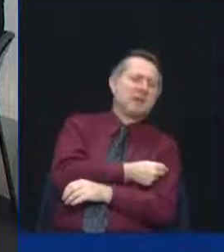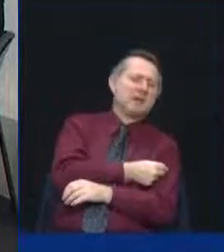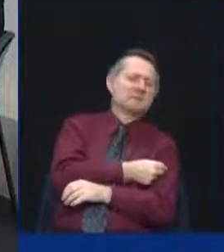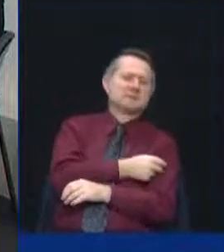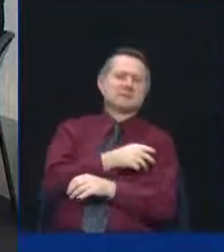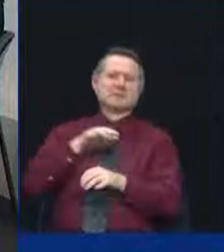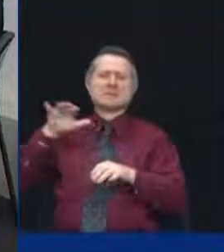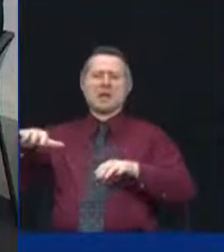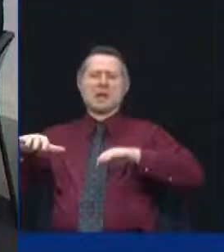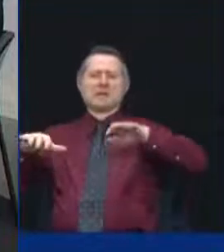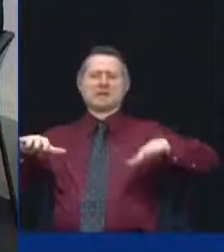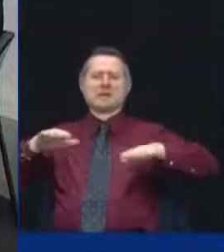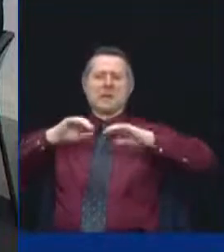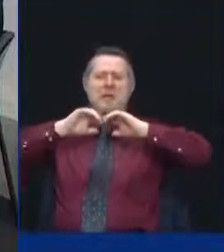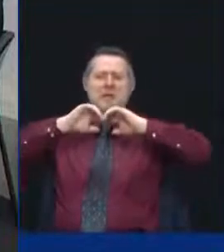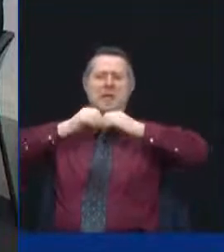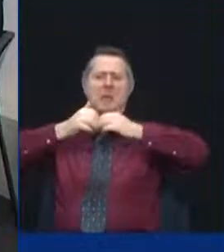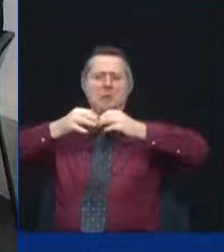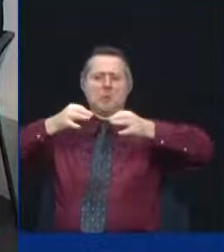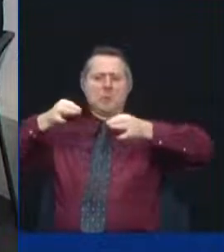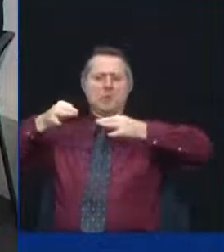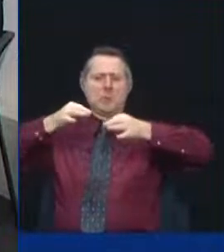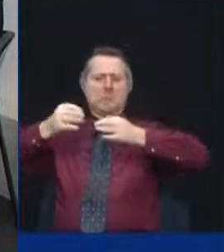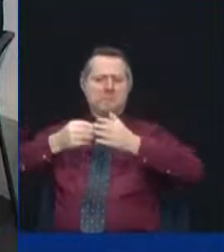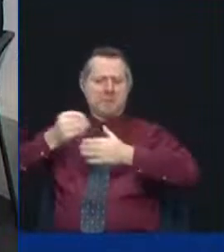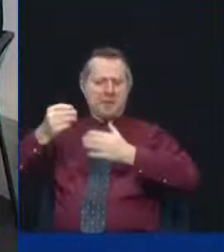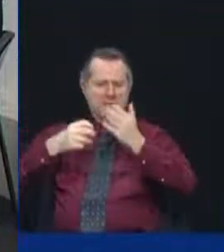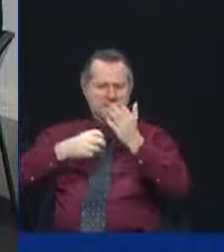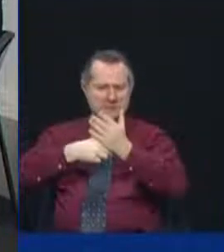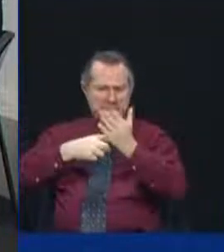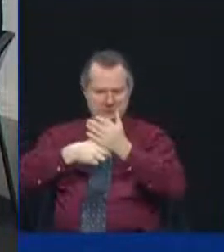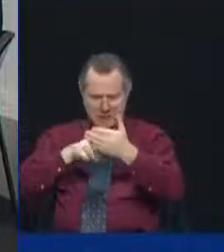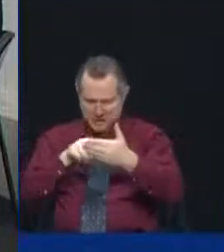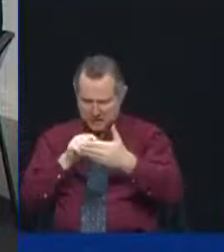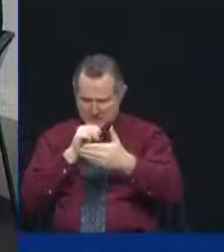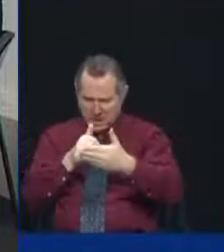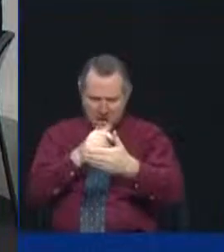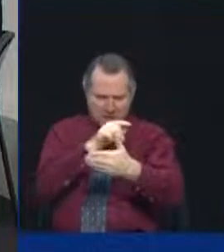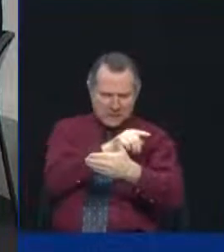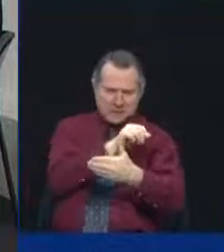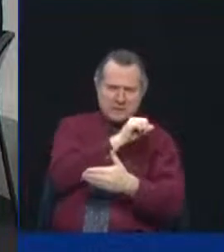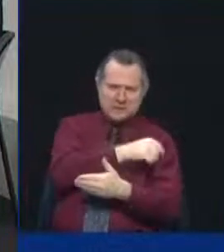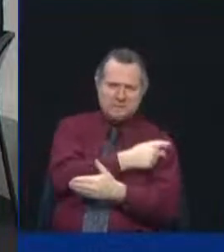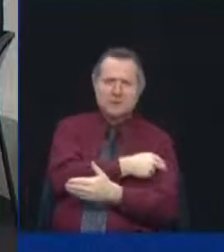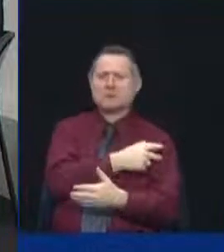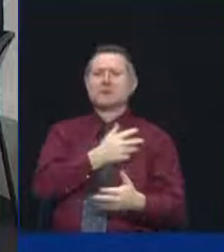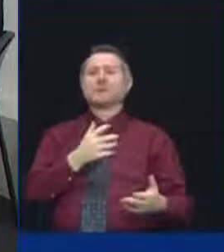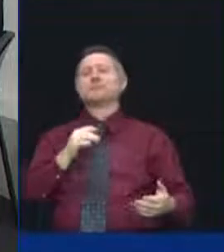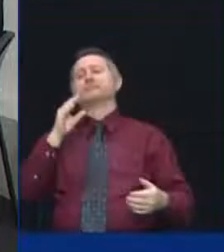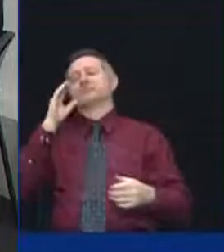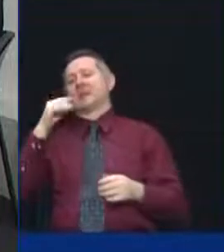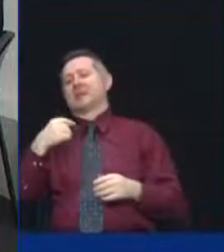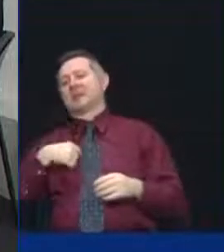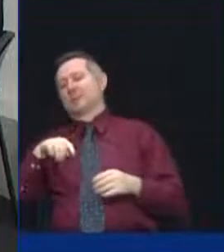work? We're developing it right now, and Doug Bihar